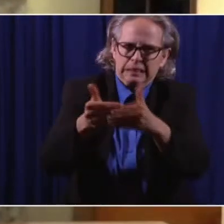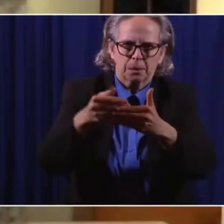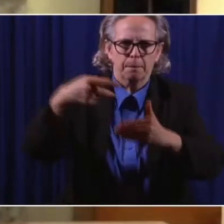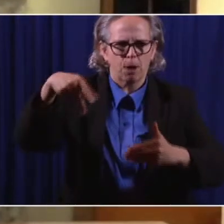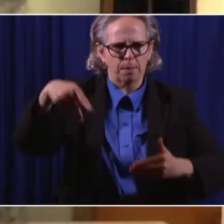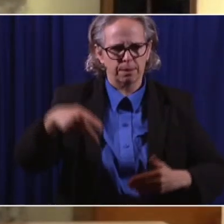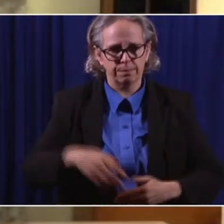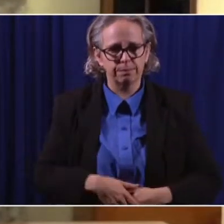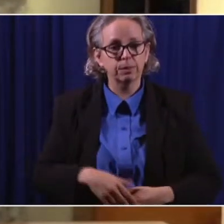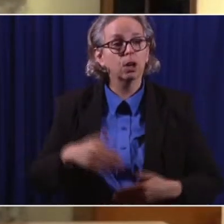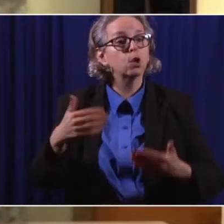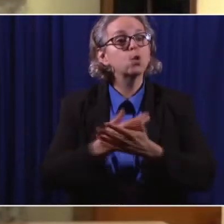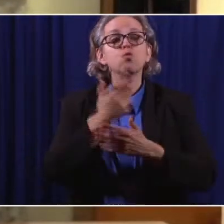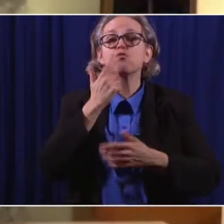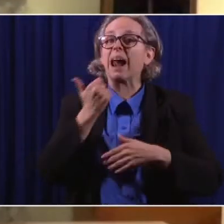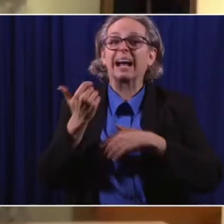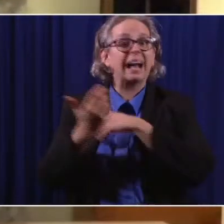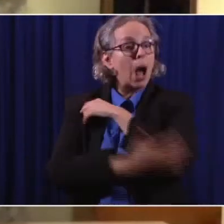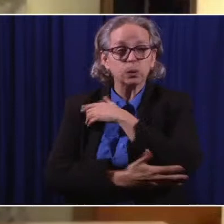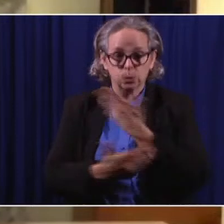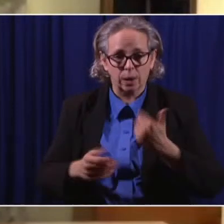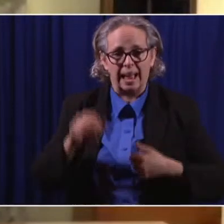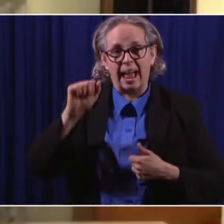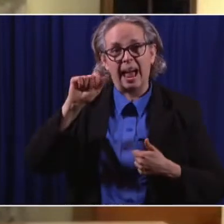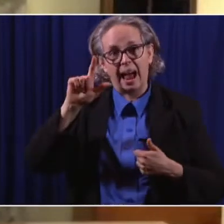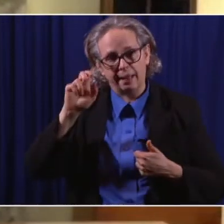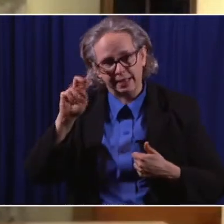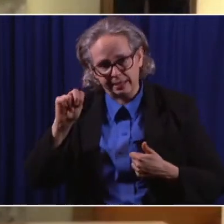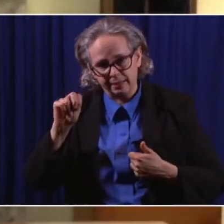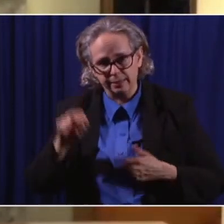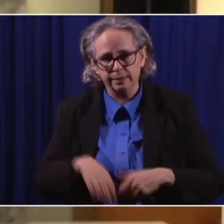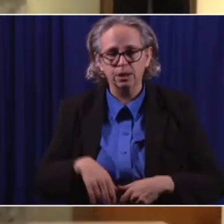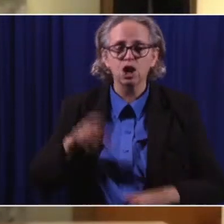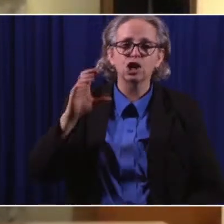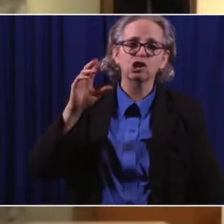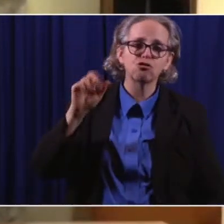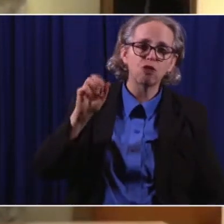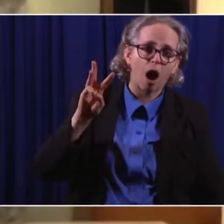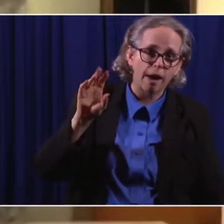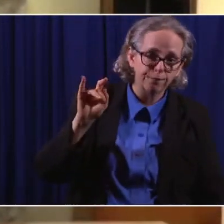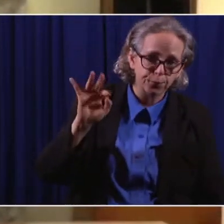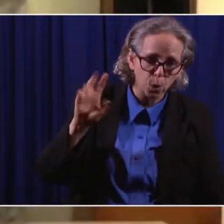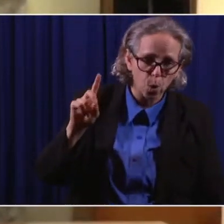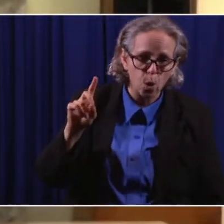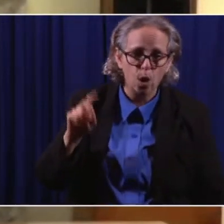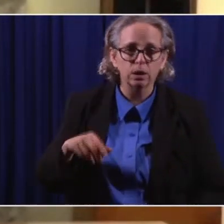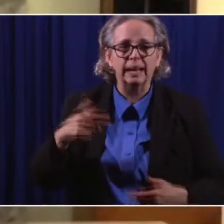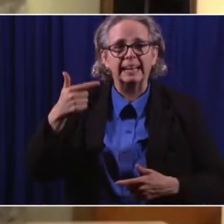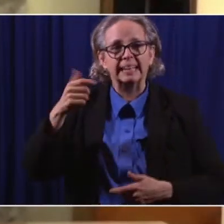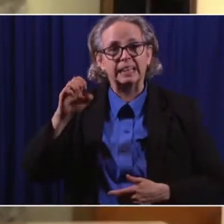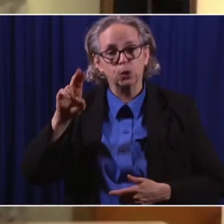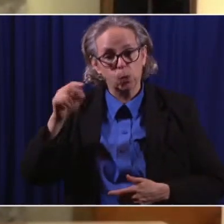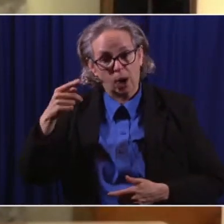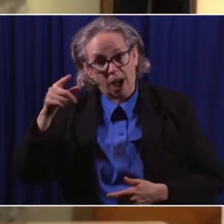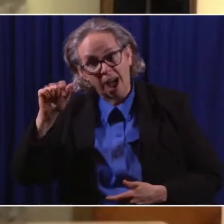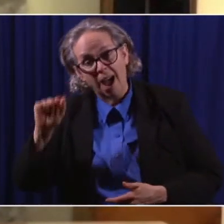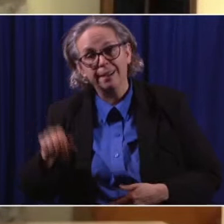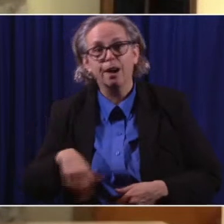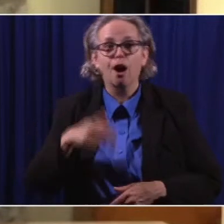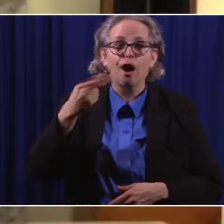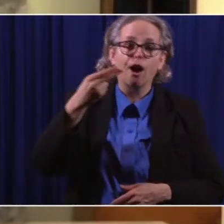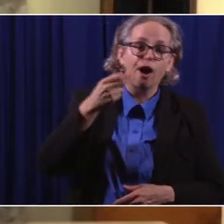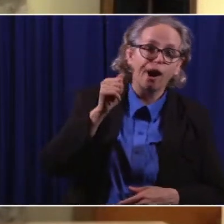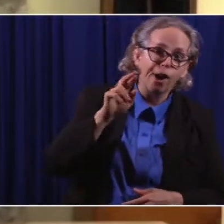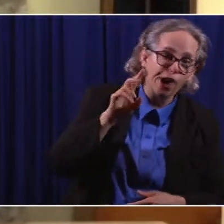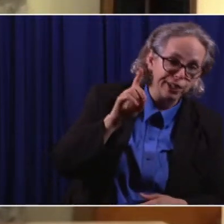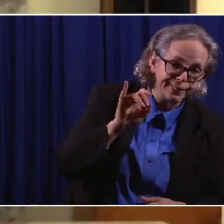Allen, Crawford, Geauga, Hardin, Lake, Lorraine, Ottawa, Tuscarawas, and Wayne. 5 of these